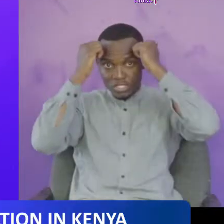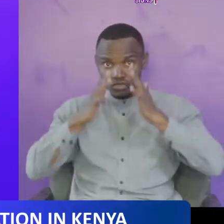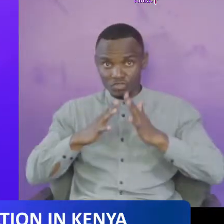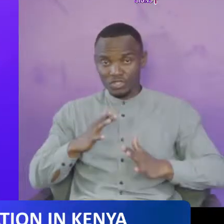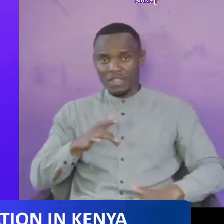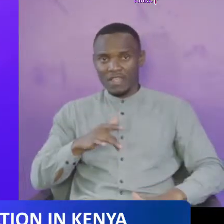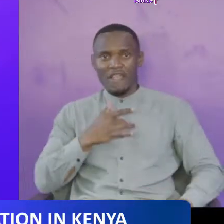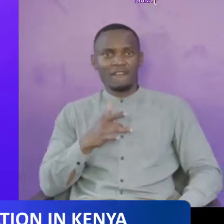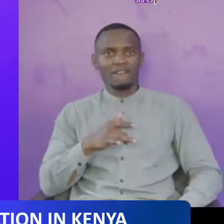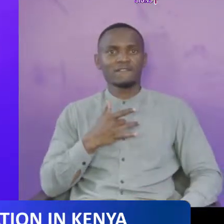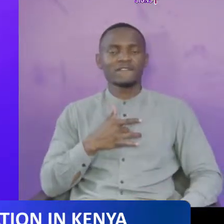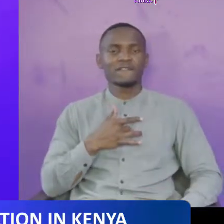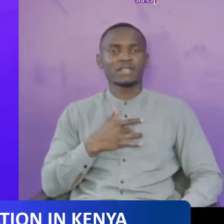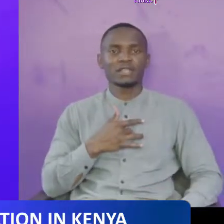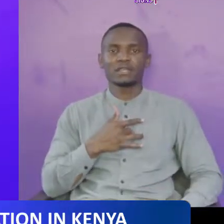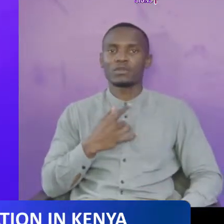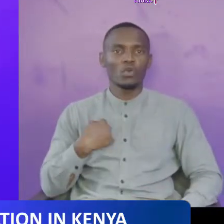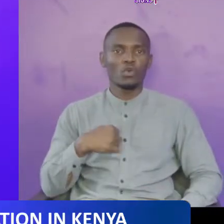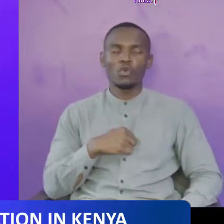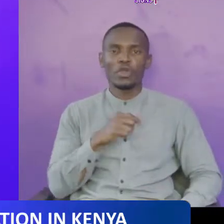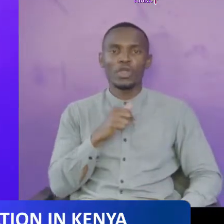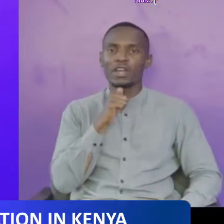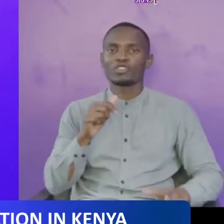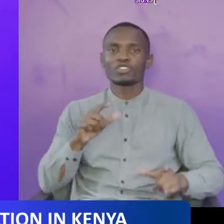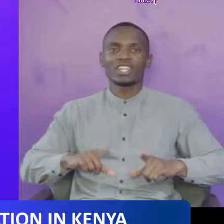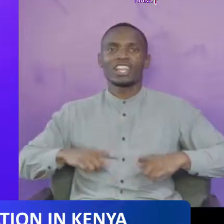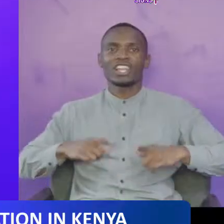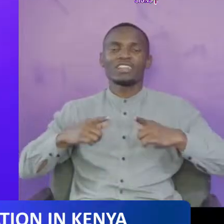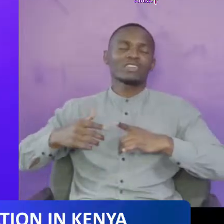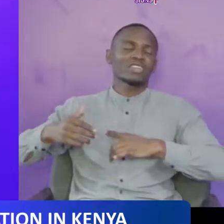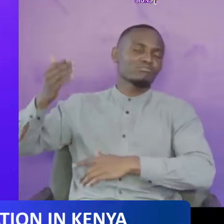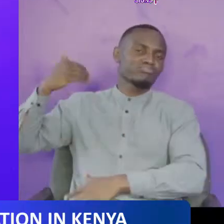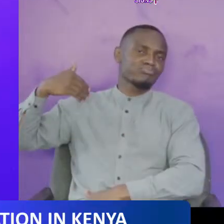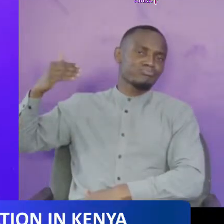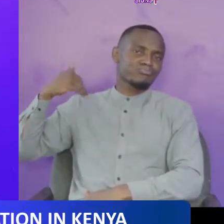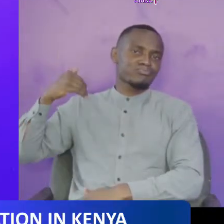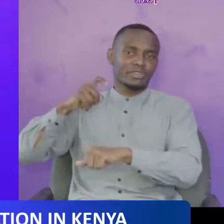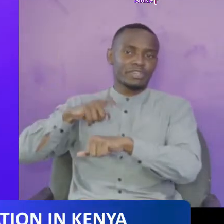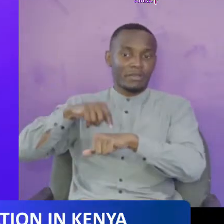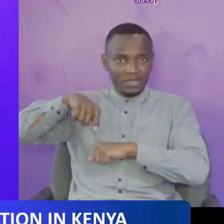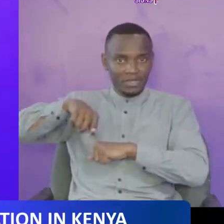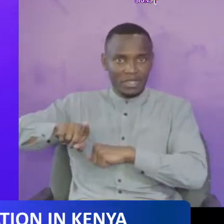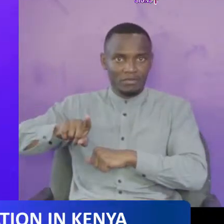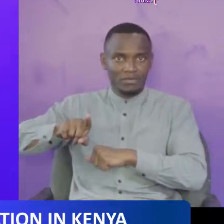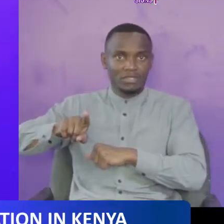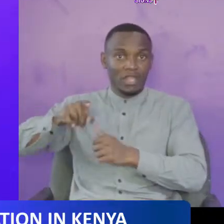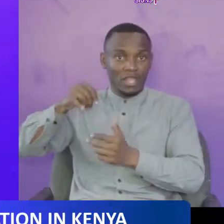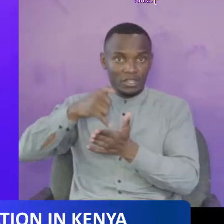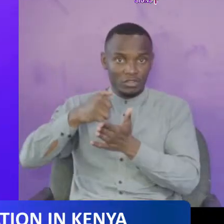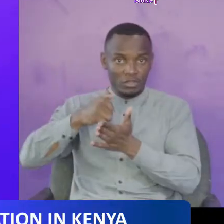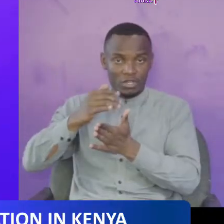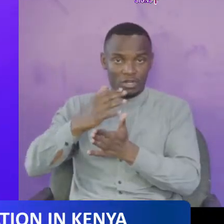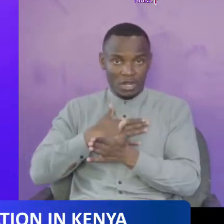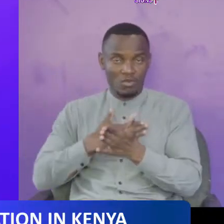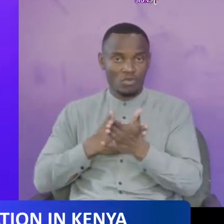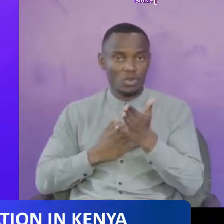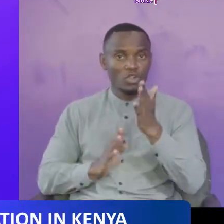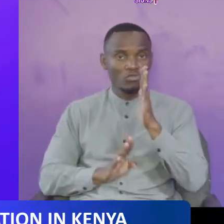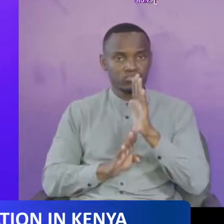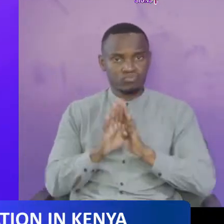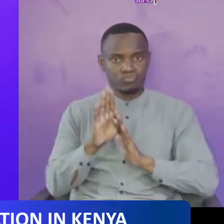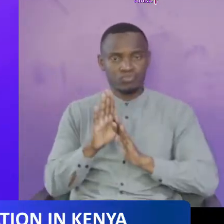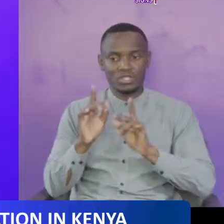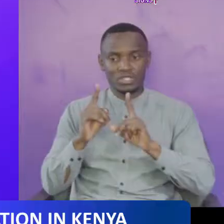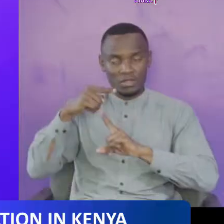living in the dark ages, that they are part and parcel of our growth, and we are part and parcel of their growth by involving them in